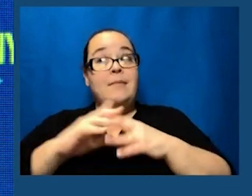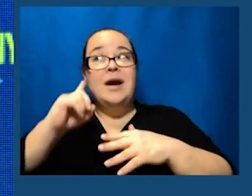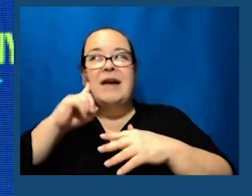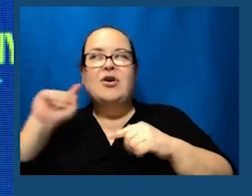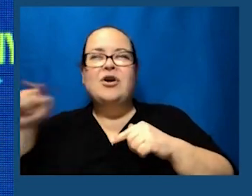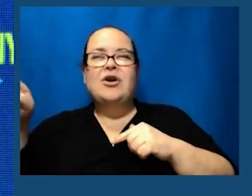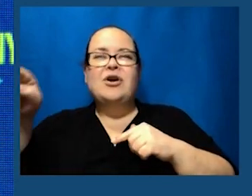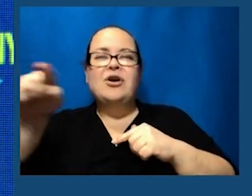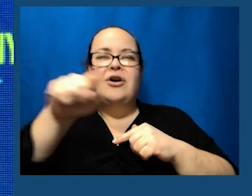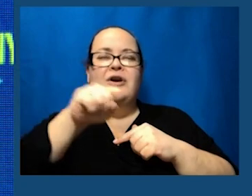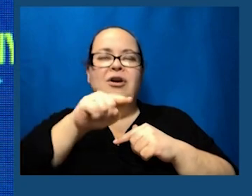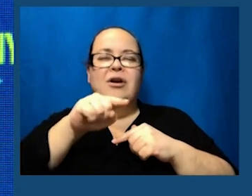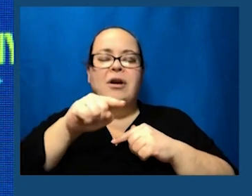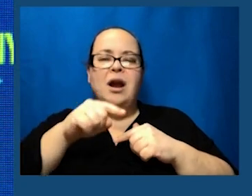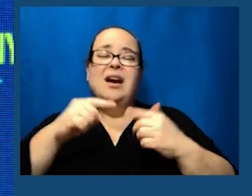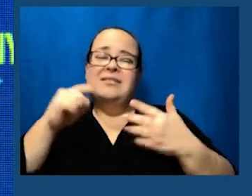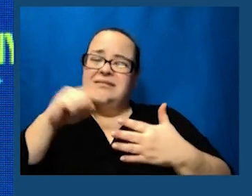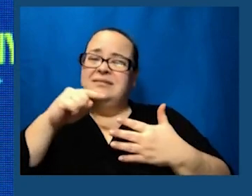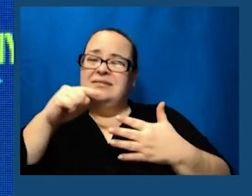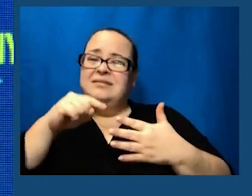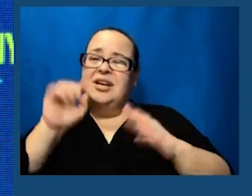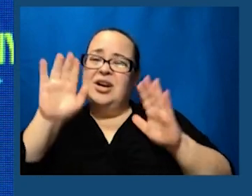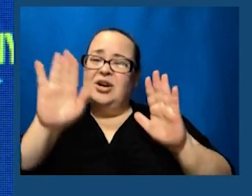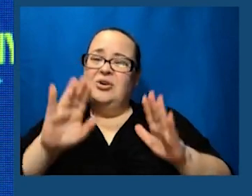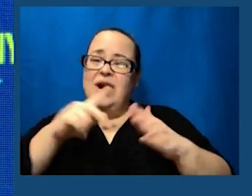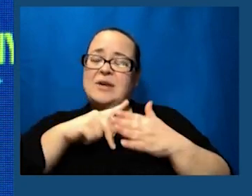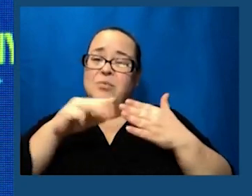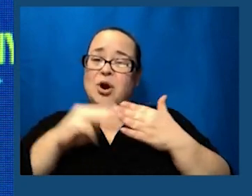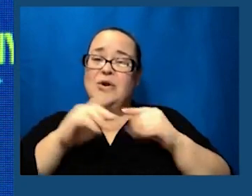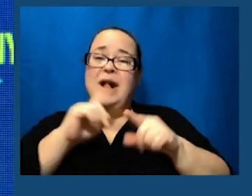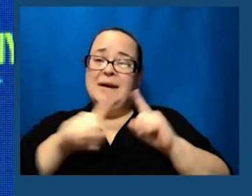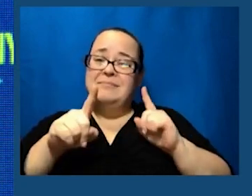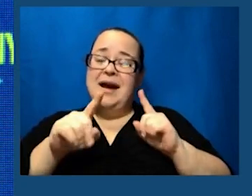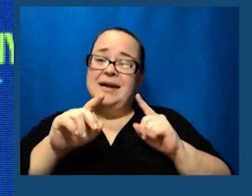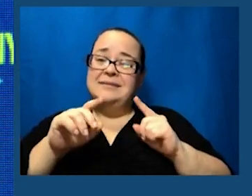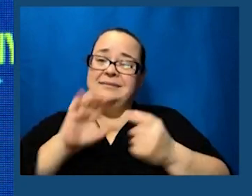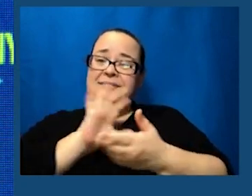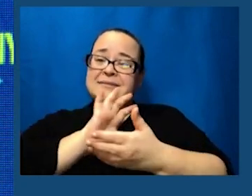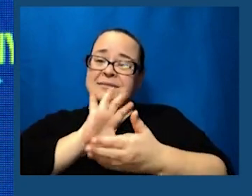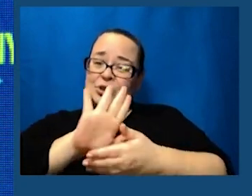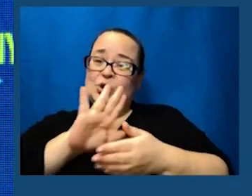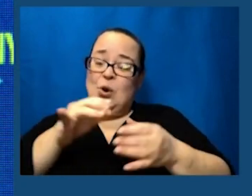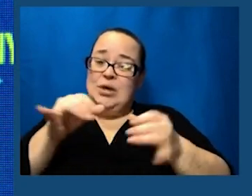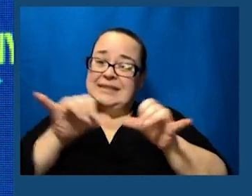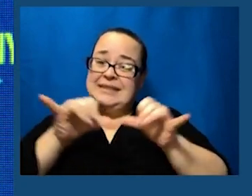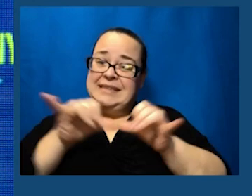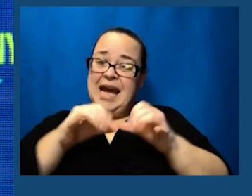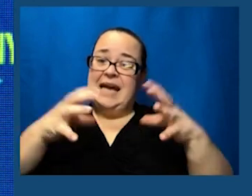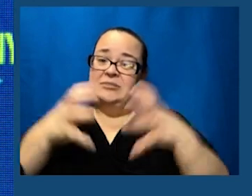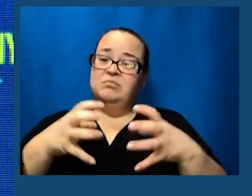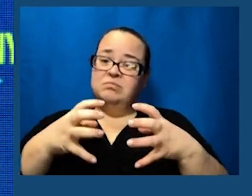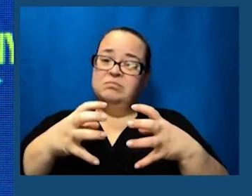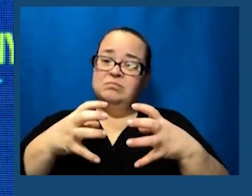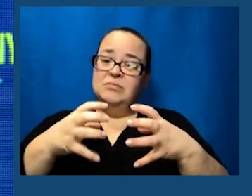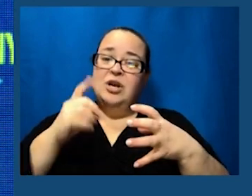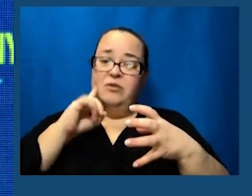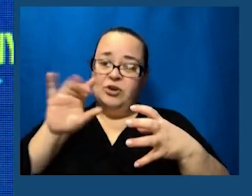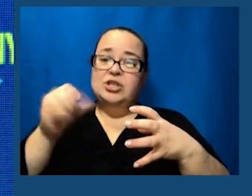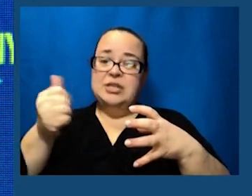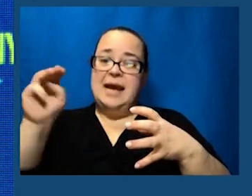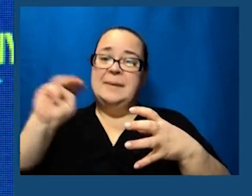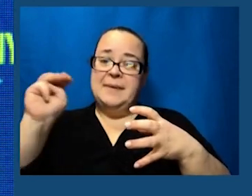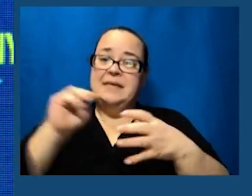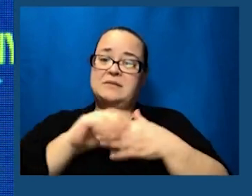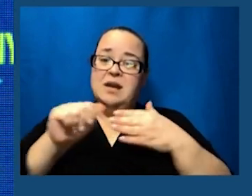great program, but you have to be a certain size to be able to spend $10 million. And I'll tell you, it's not just this $10 million. There's a ripple effect,